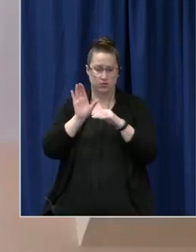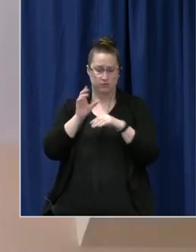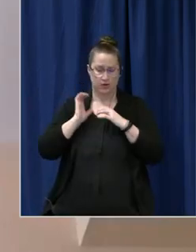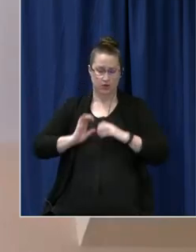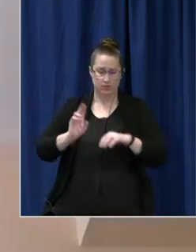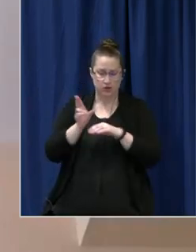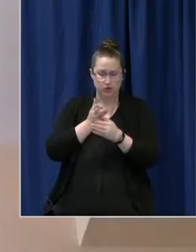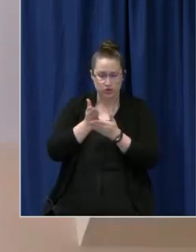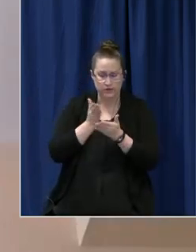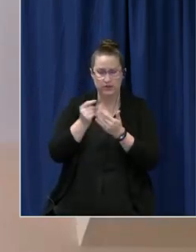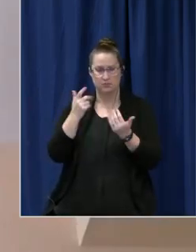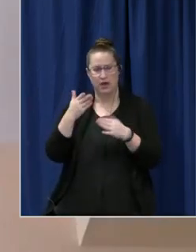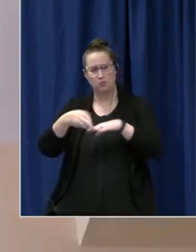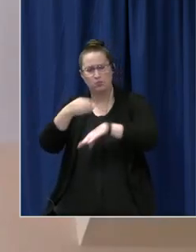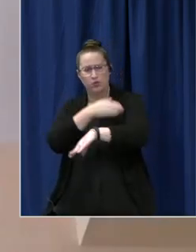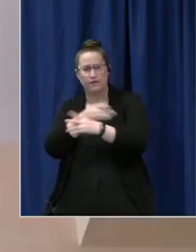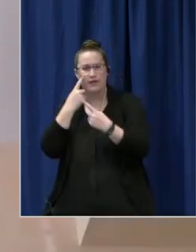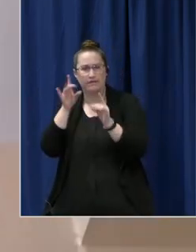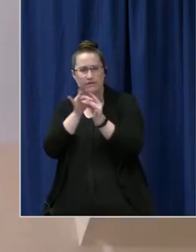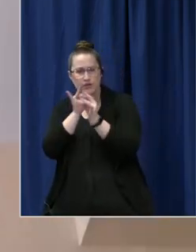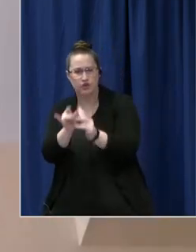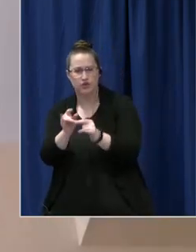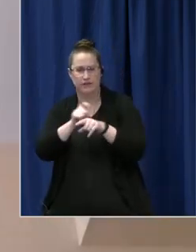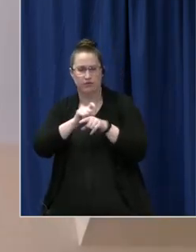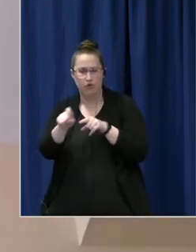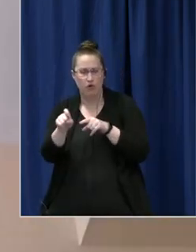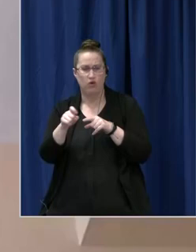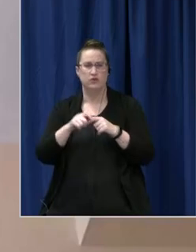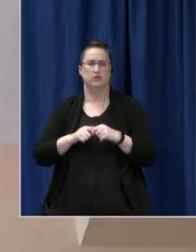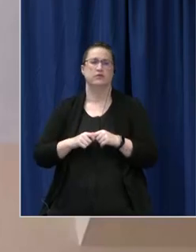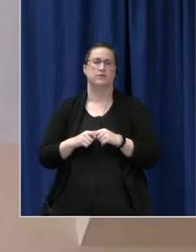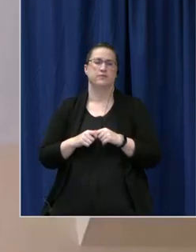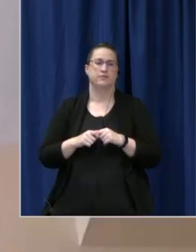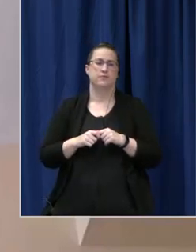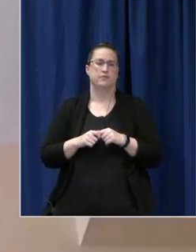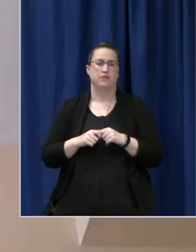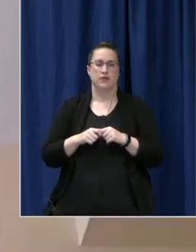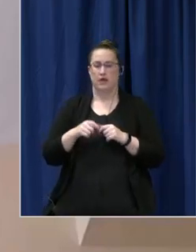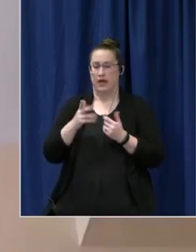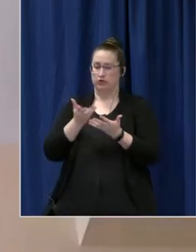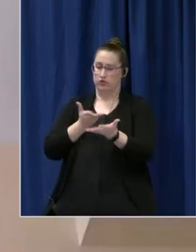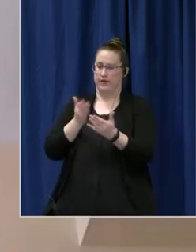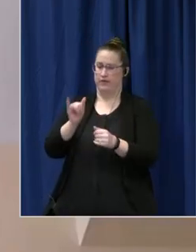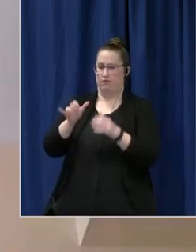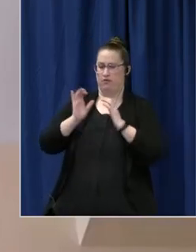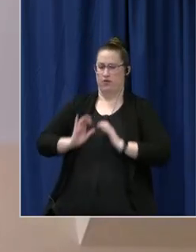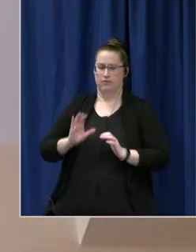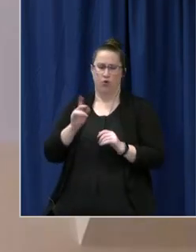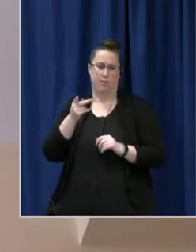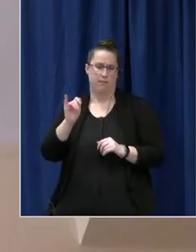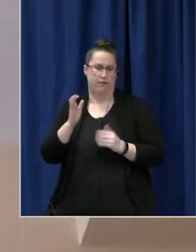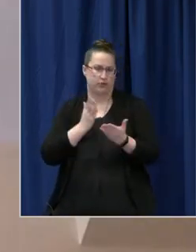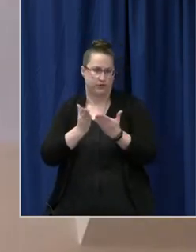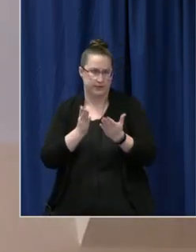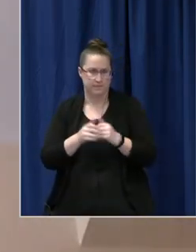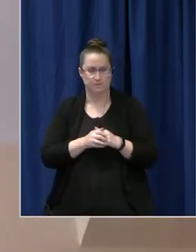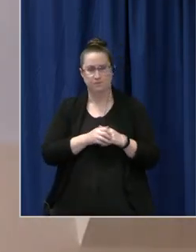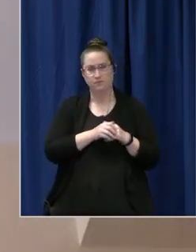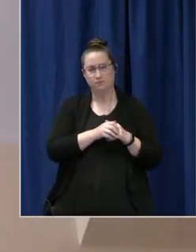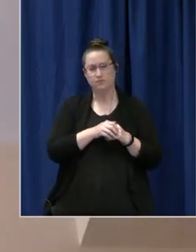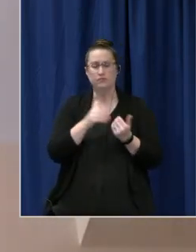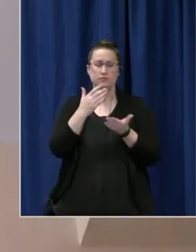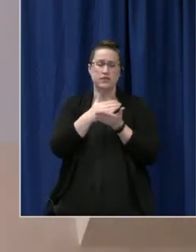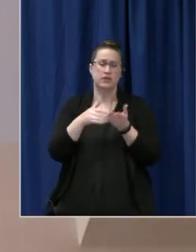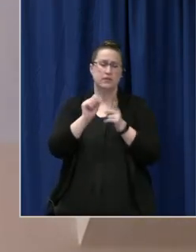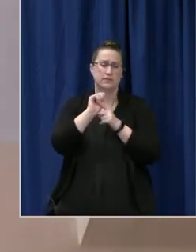CSAs might improve the efficiency of calls focused on precisely that, customer or public service. Indeed, in certain applications, it may